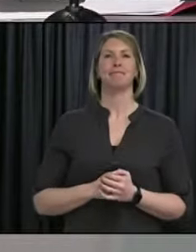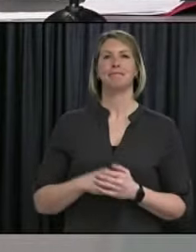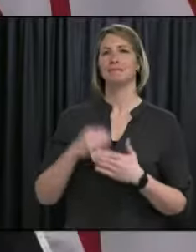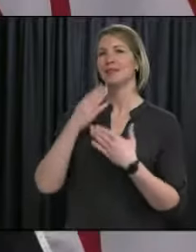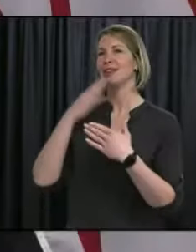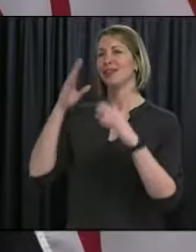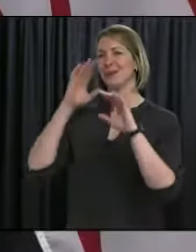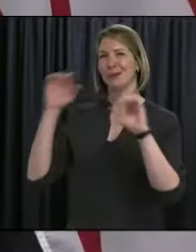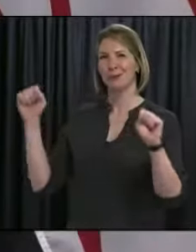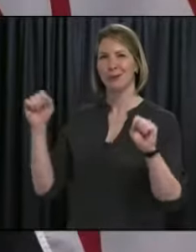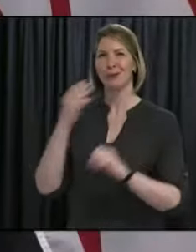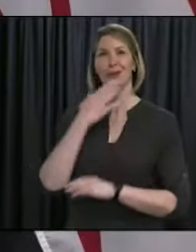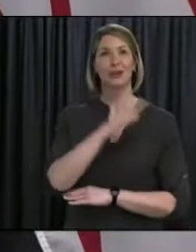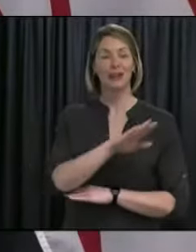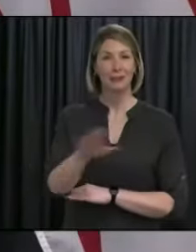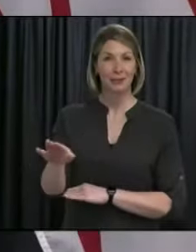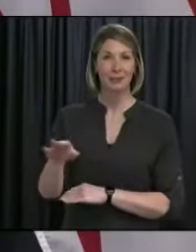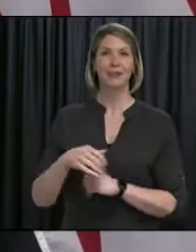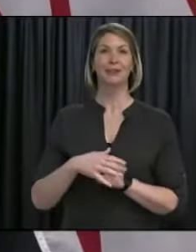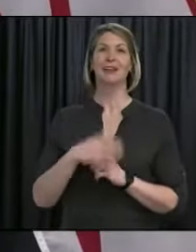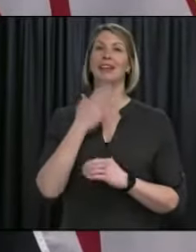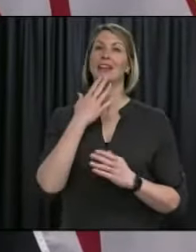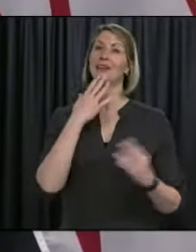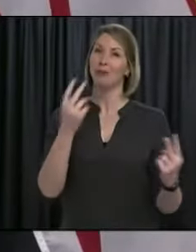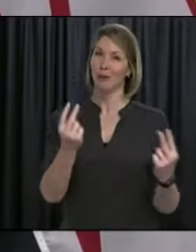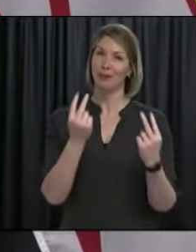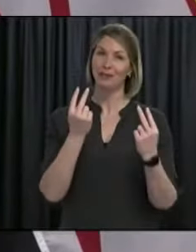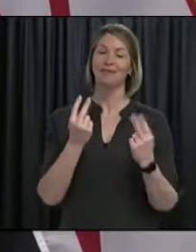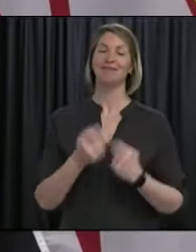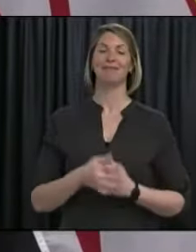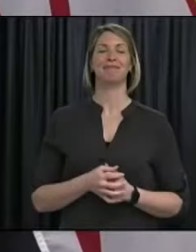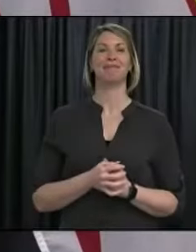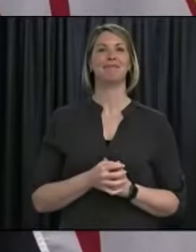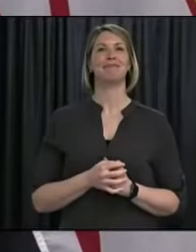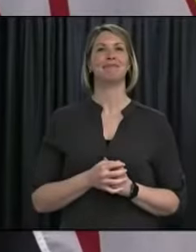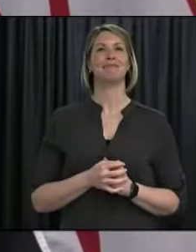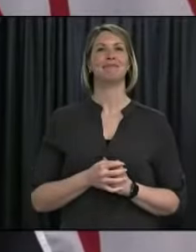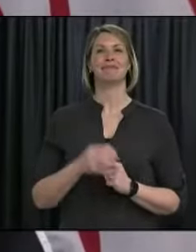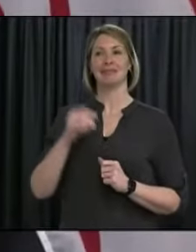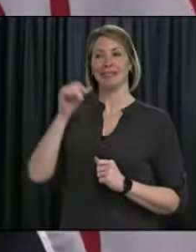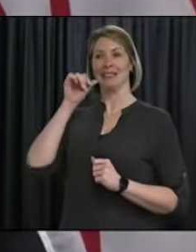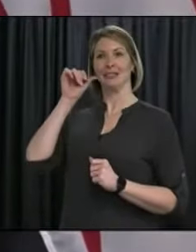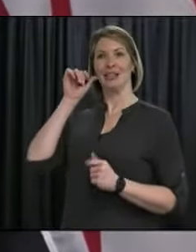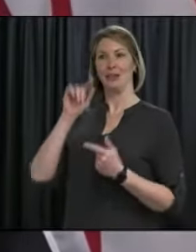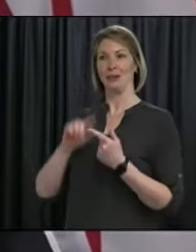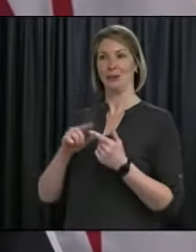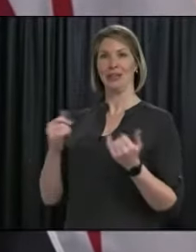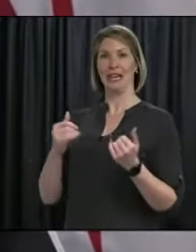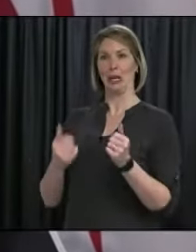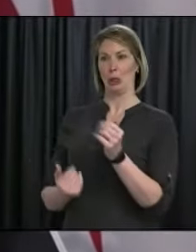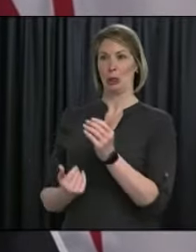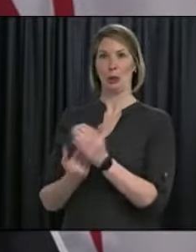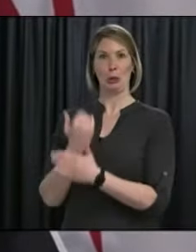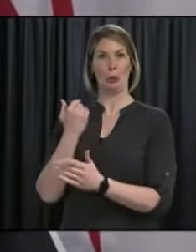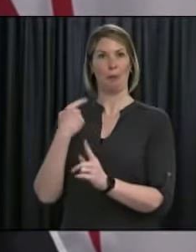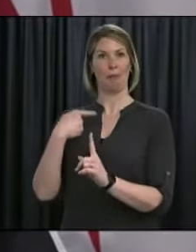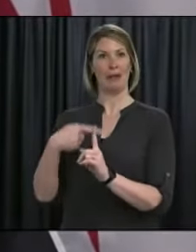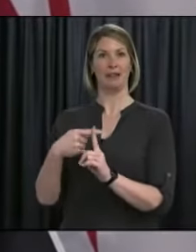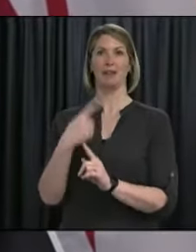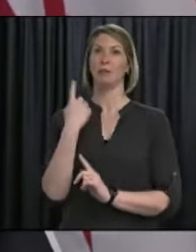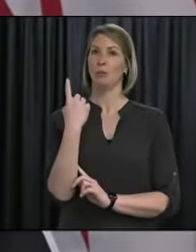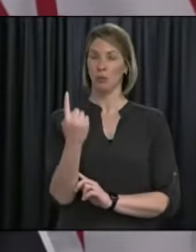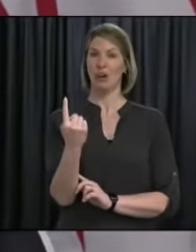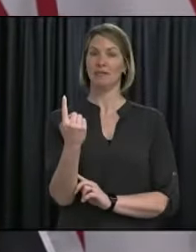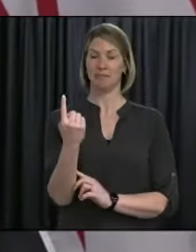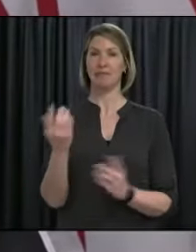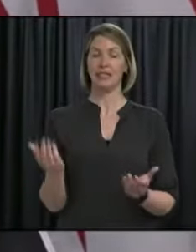Thank you, Premier. Good afternoon, everyone. Thanks for joining us. Since the media advisory yesterday, we have one new confirmed case of COVID